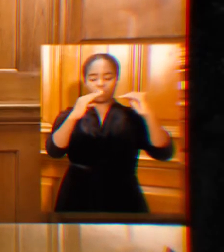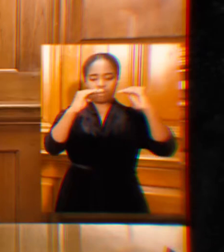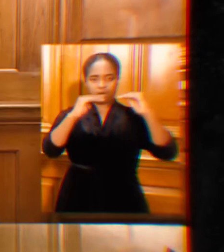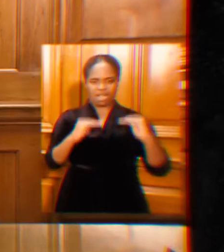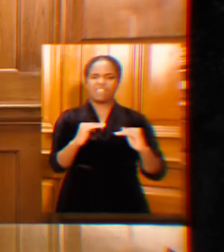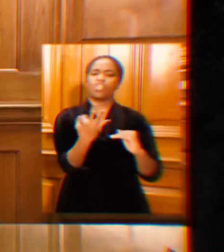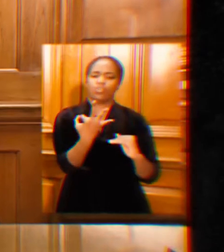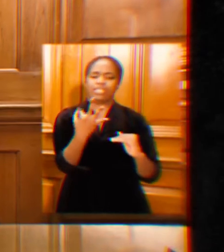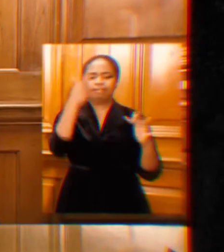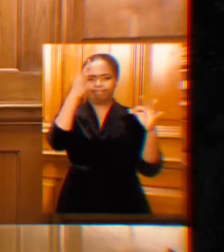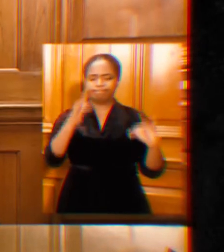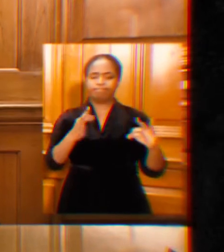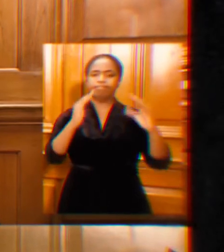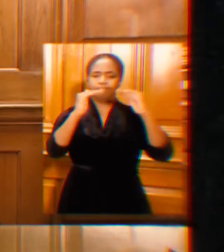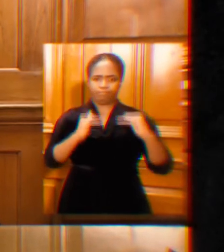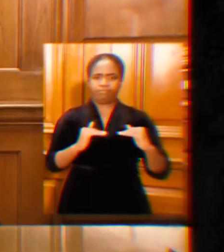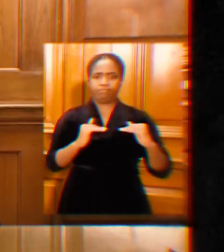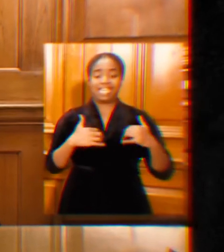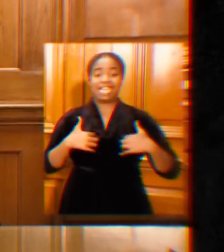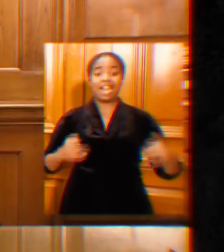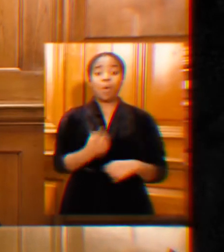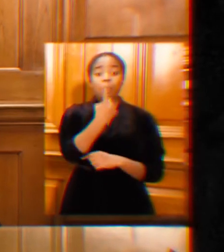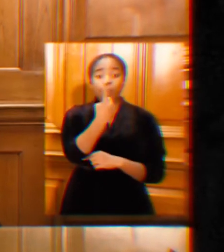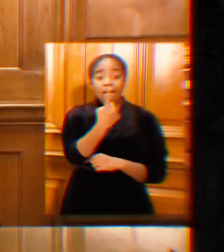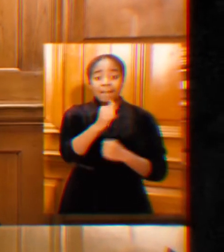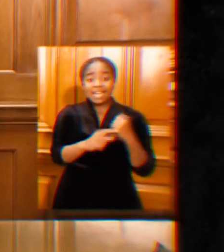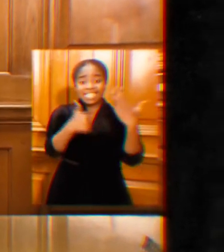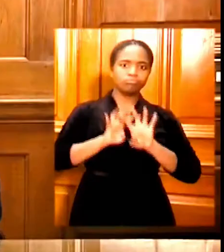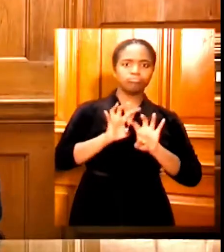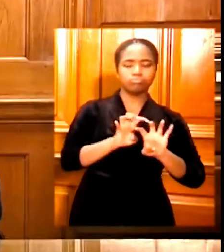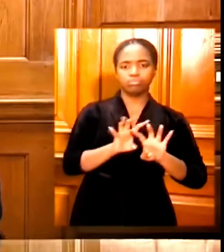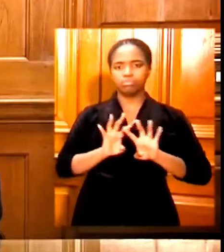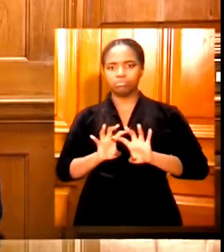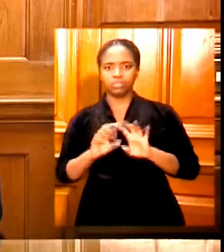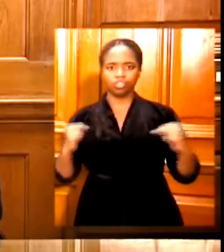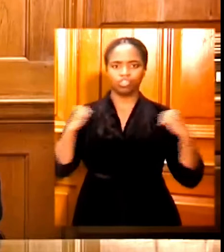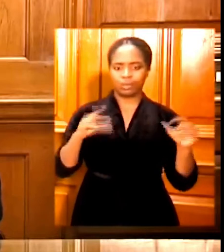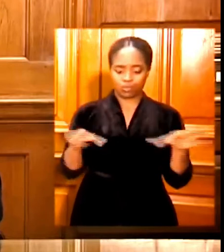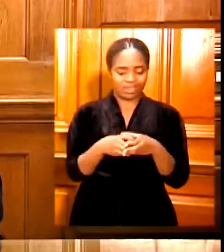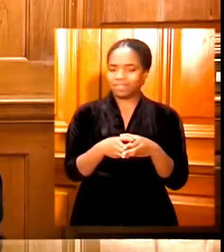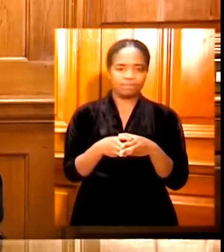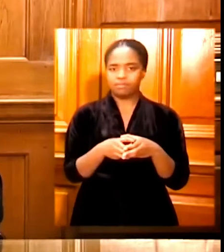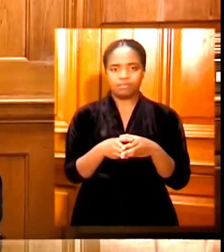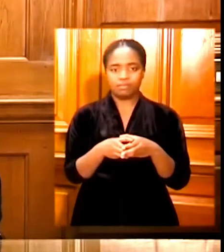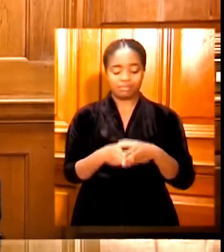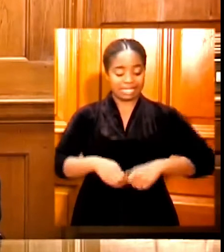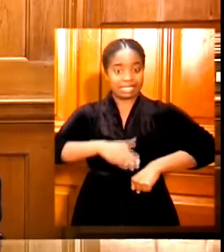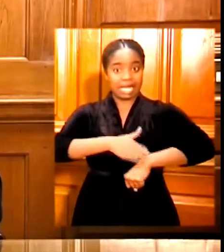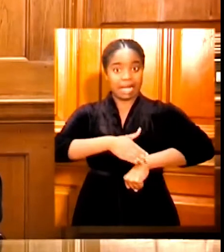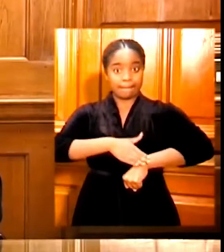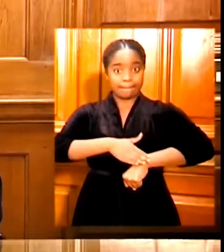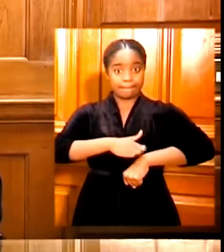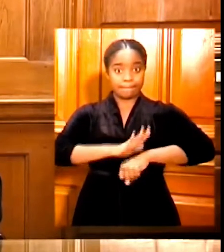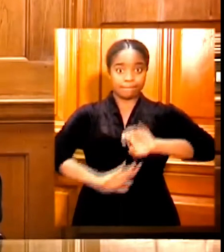level 3, with effect from the 1st of June 2020. The curfew and the movement of